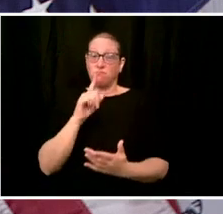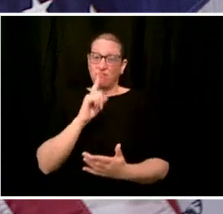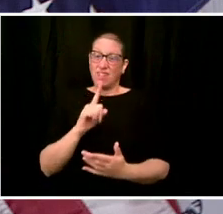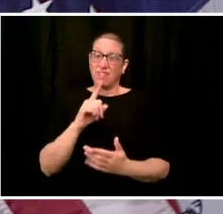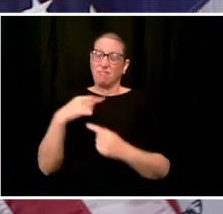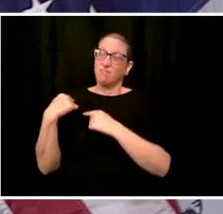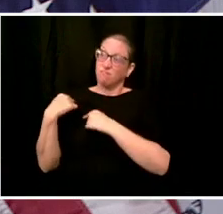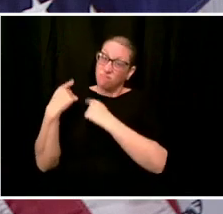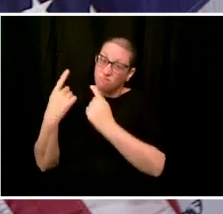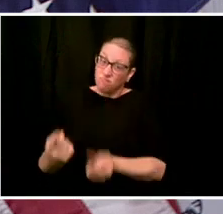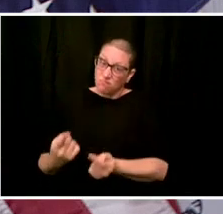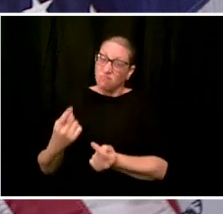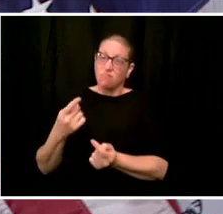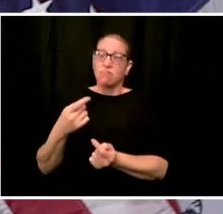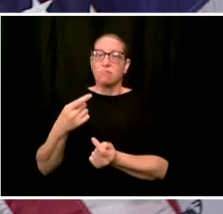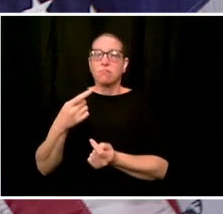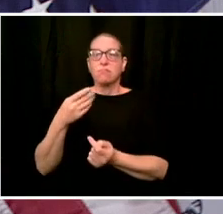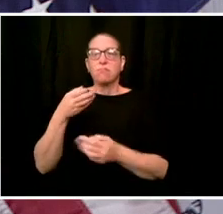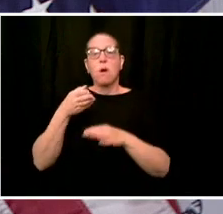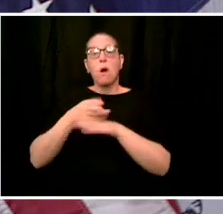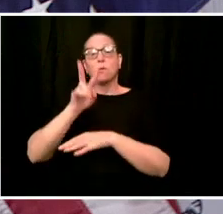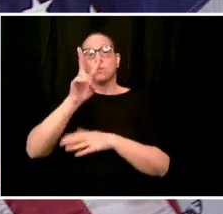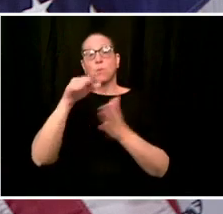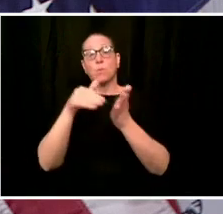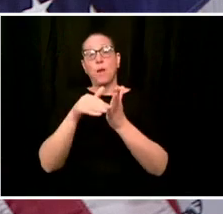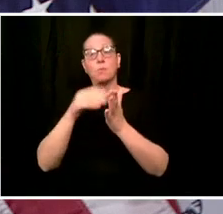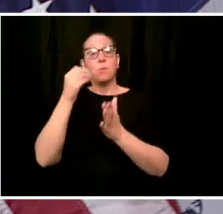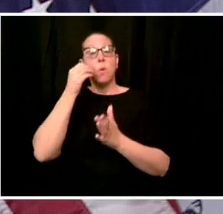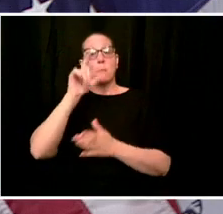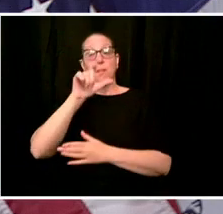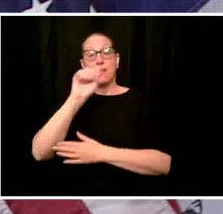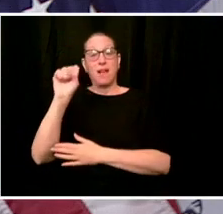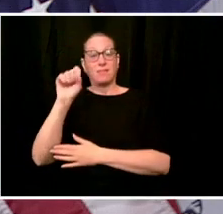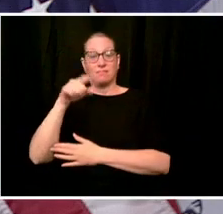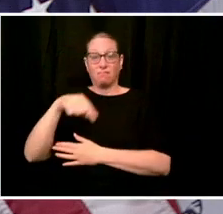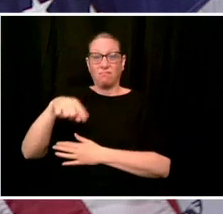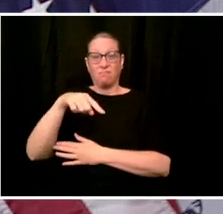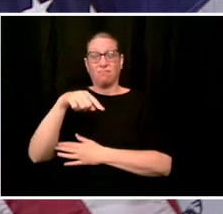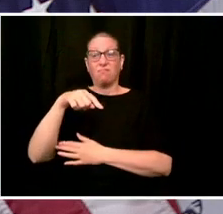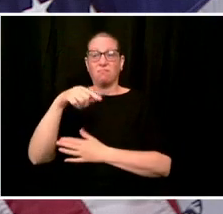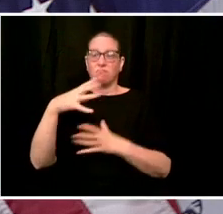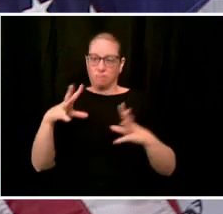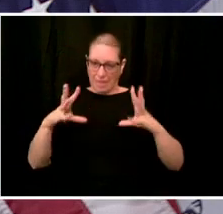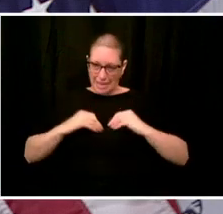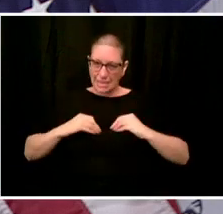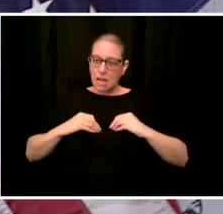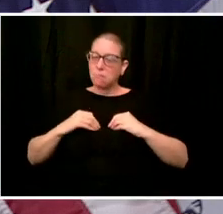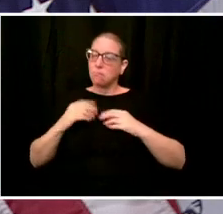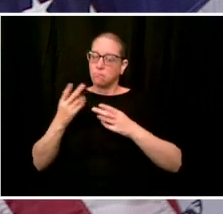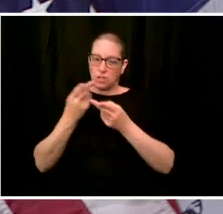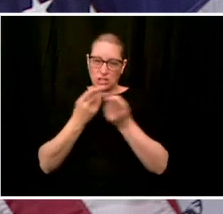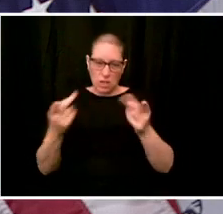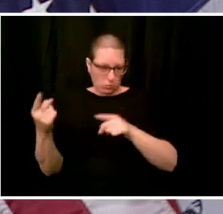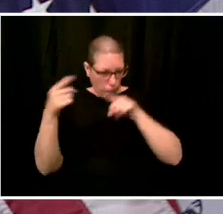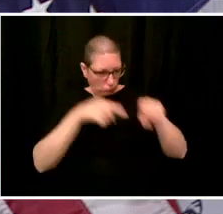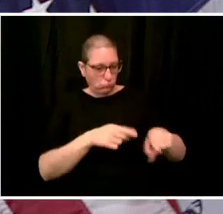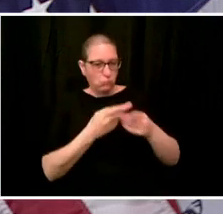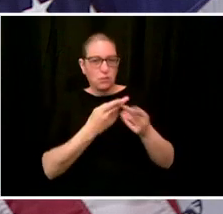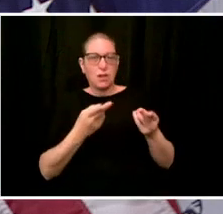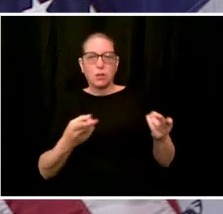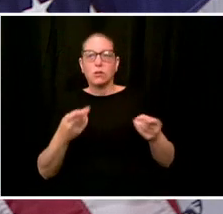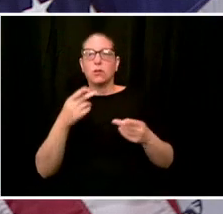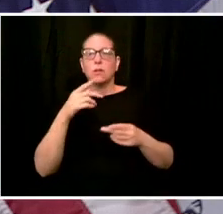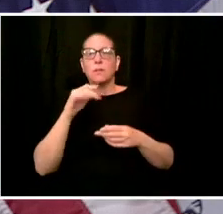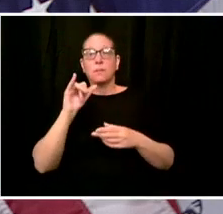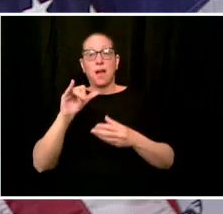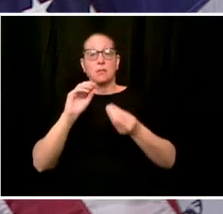street and accepted shelter and not returned to the street in the last 3 years. I'm going to keep talking about it. I hope you